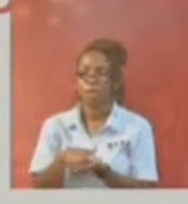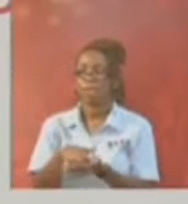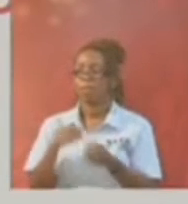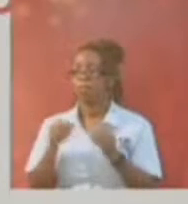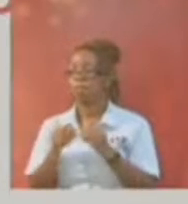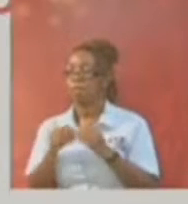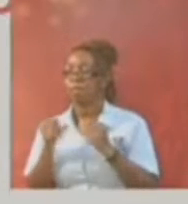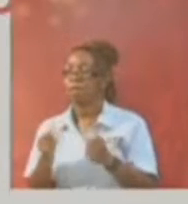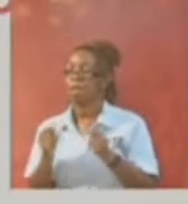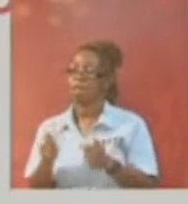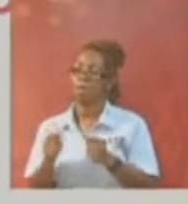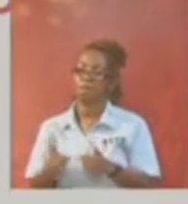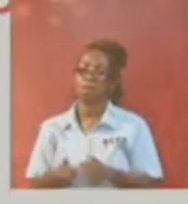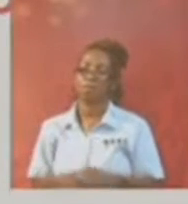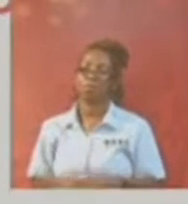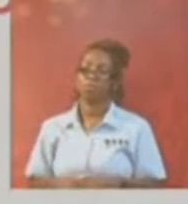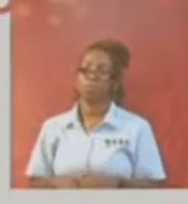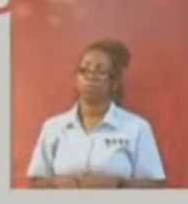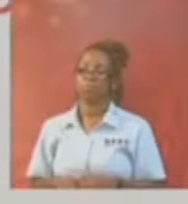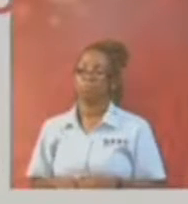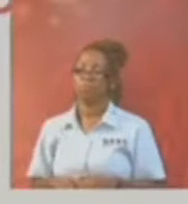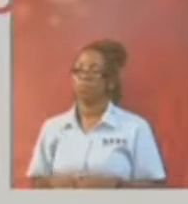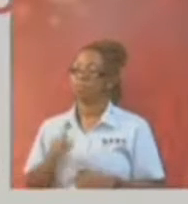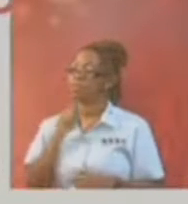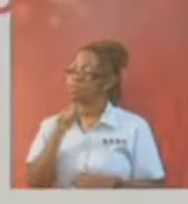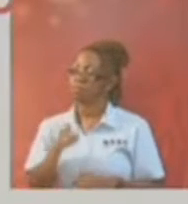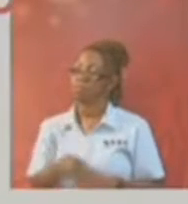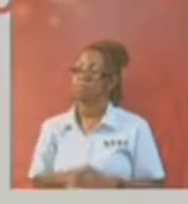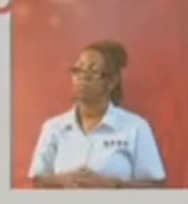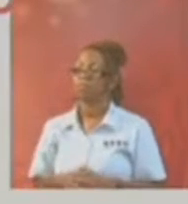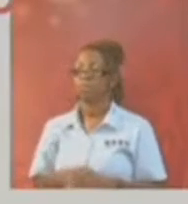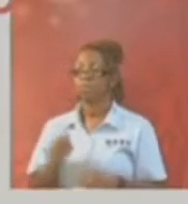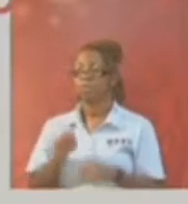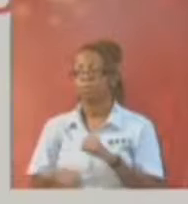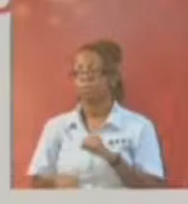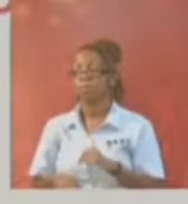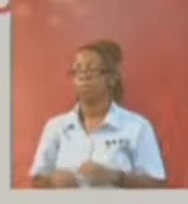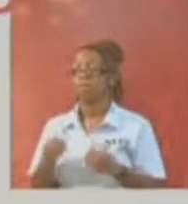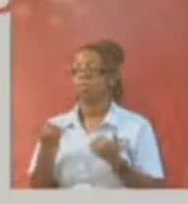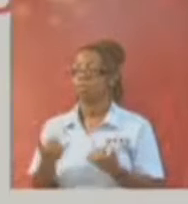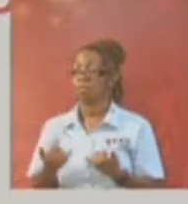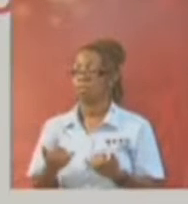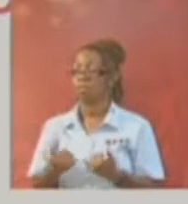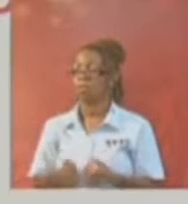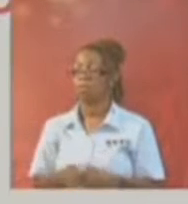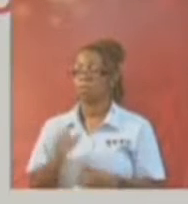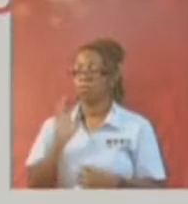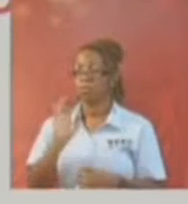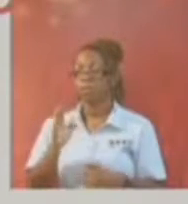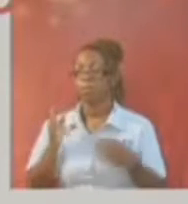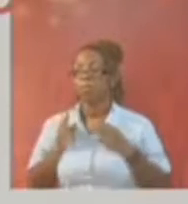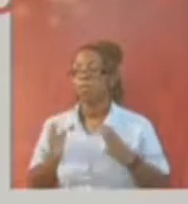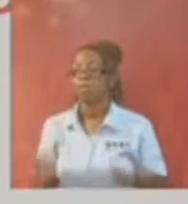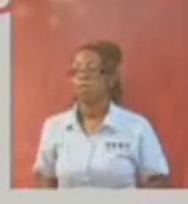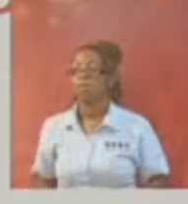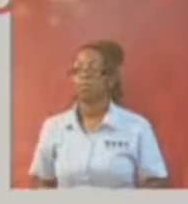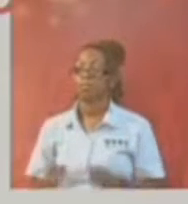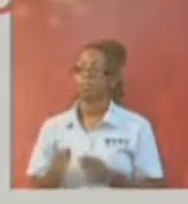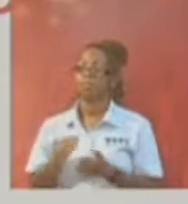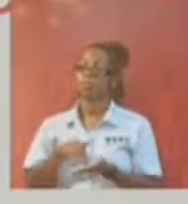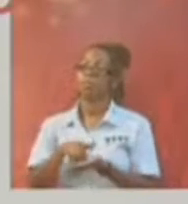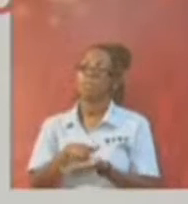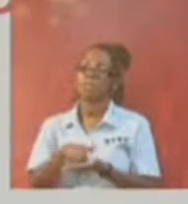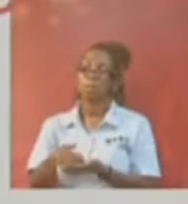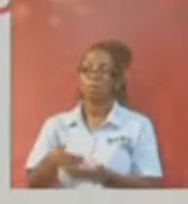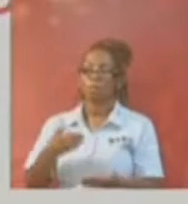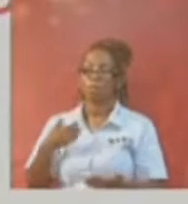versa. The existence of pre-existing conditions also weakens your response to the new virus. So the two things